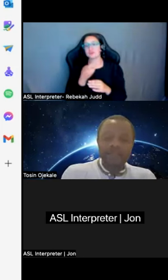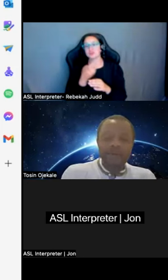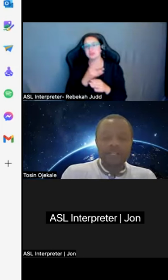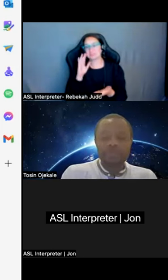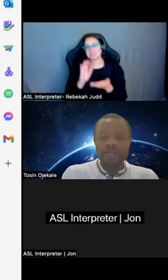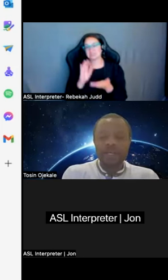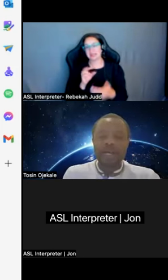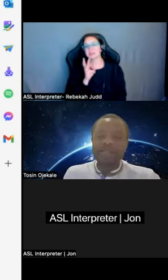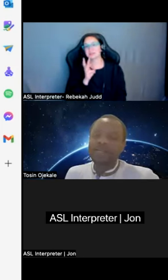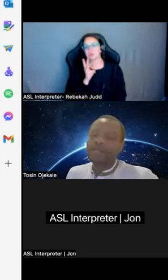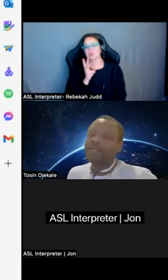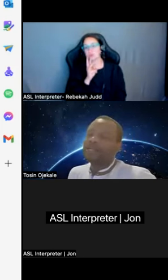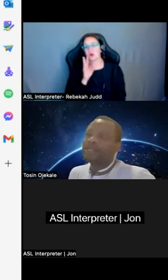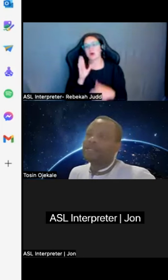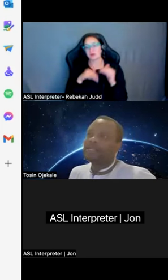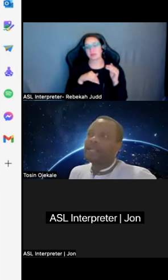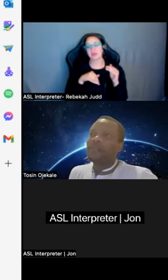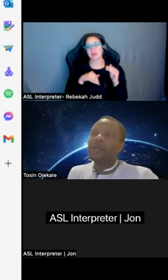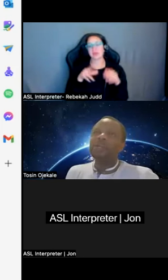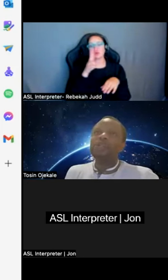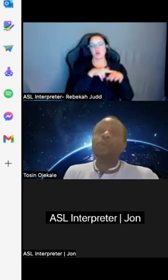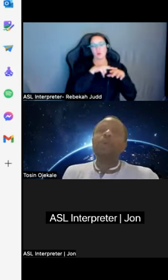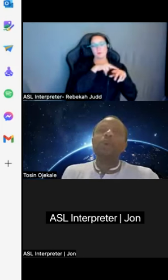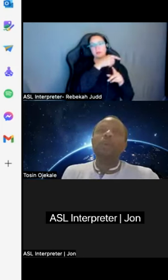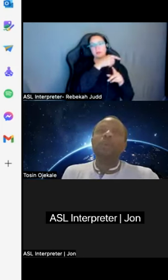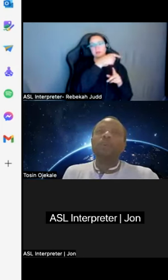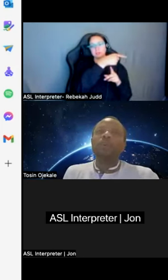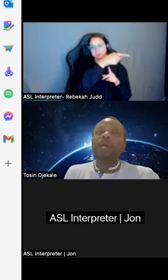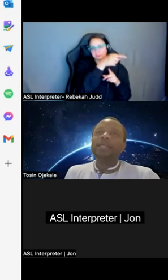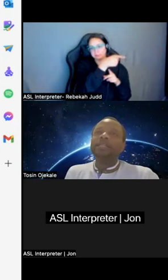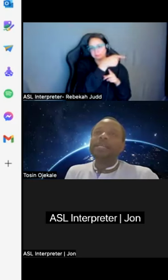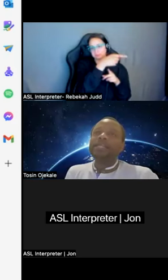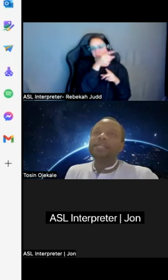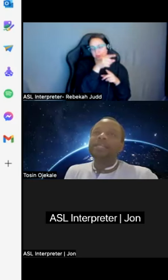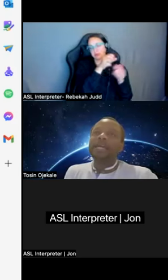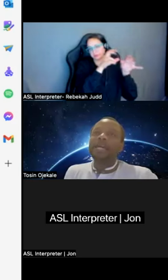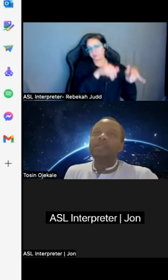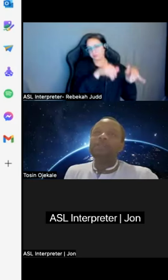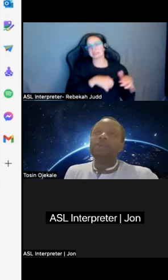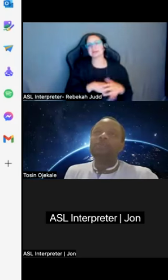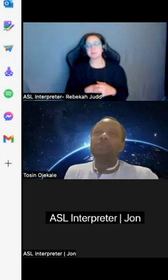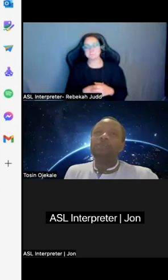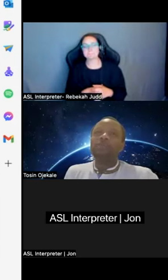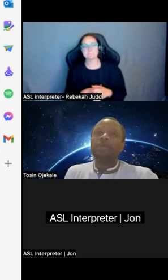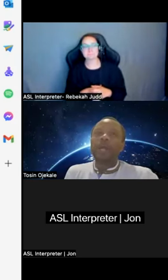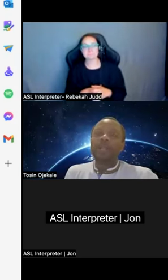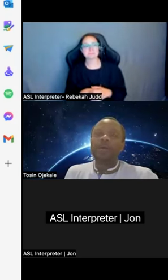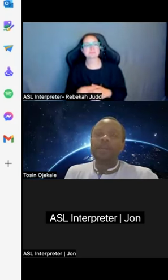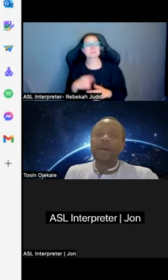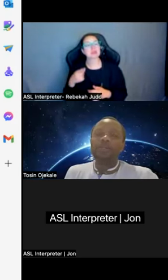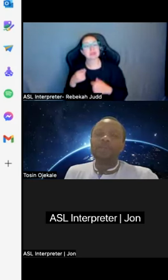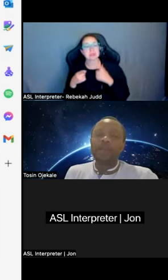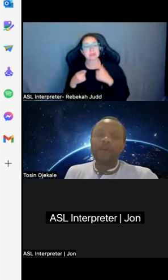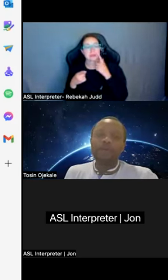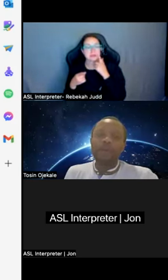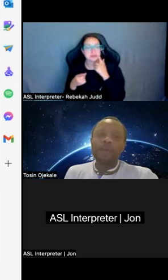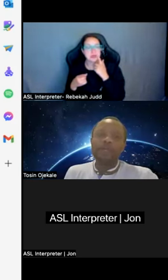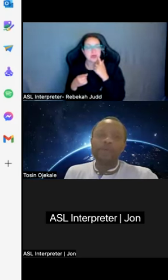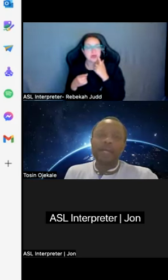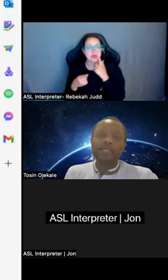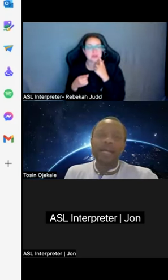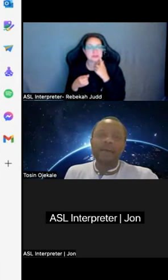than normal sprinklers system. So this is, we are talking about